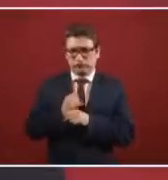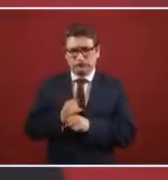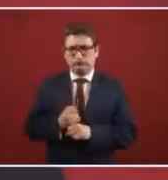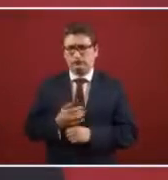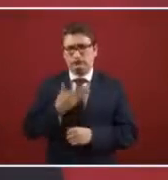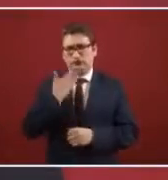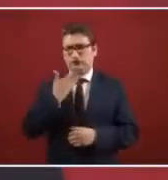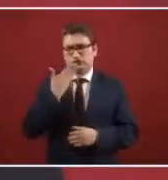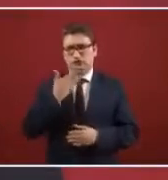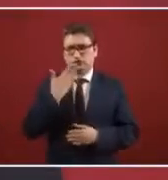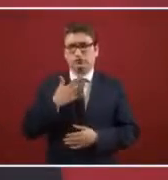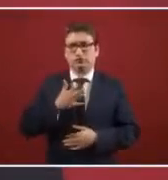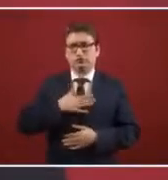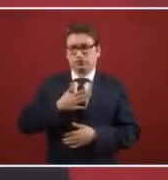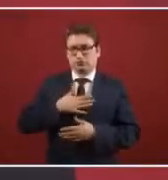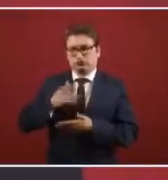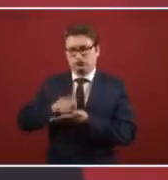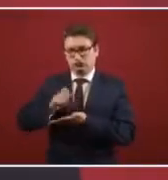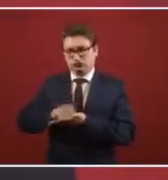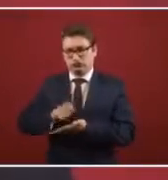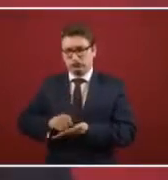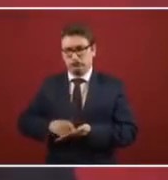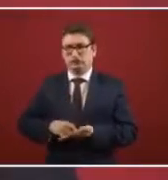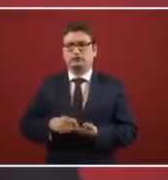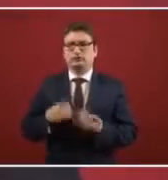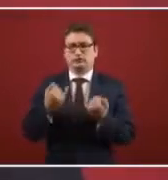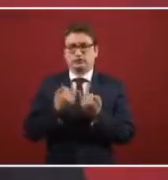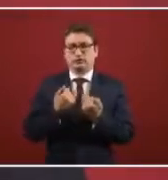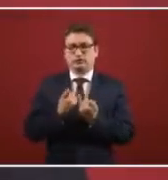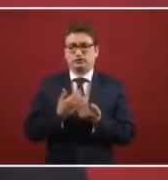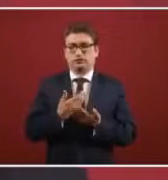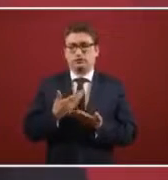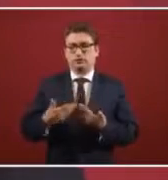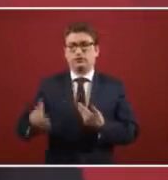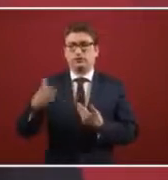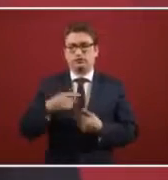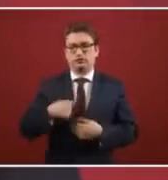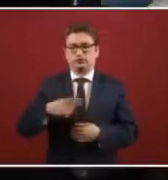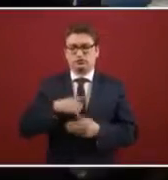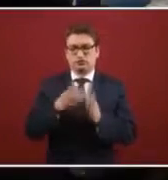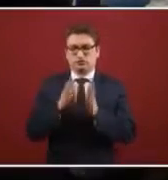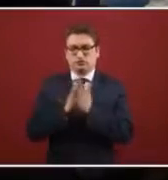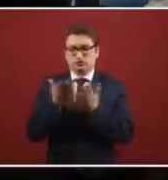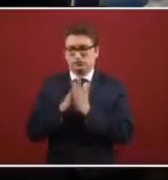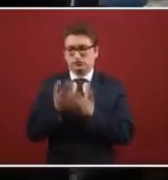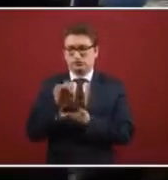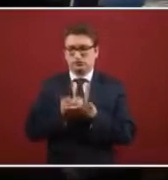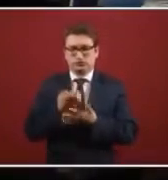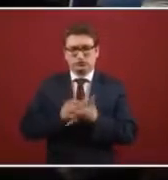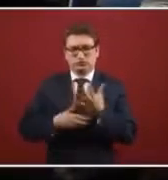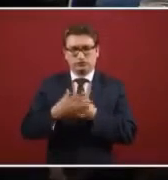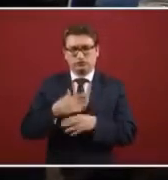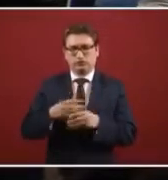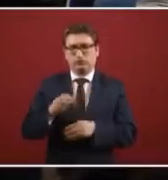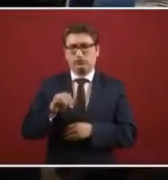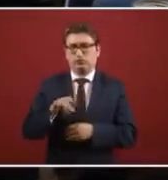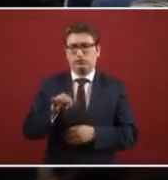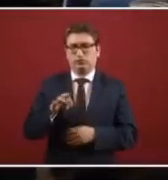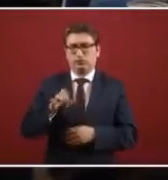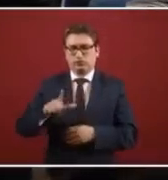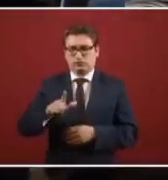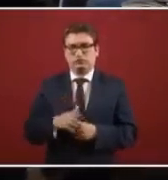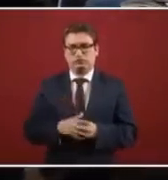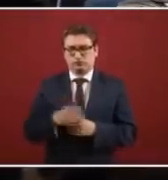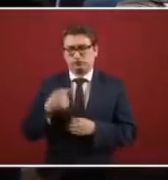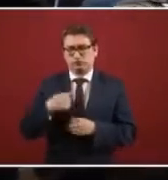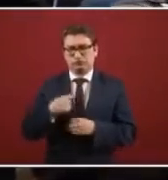y mis escritos, y ahora que And my estoy writings ya that I'm, empezando a now that escribir I'm este starting libro de this economía book of economy, moral, a